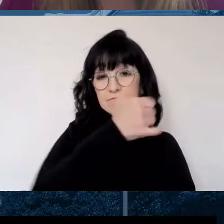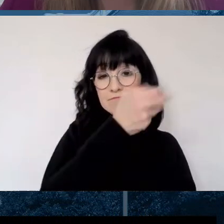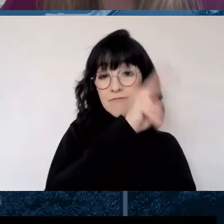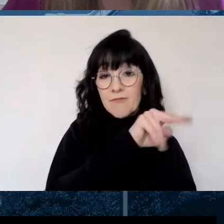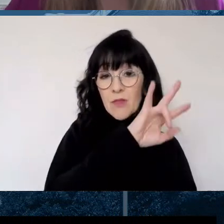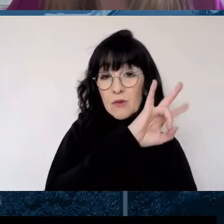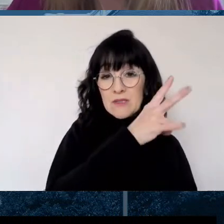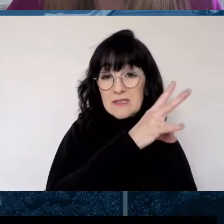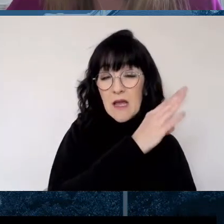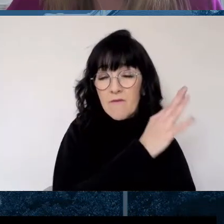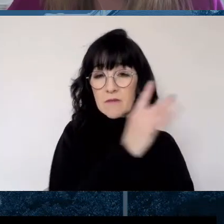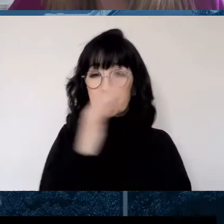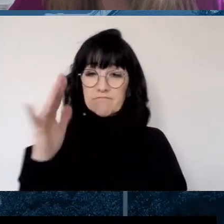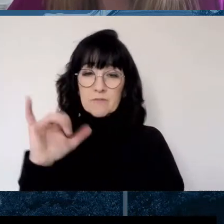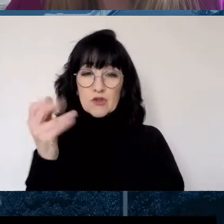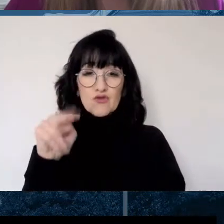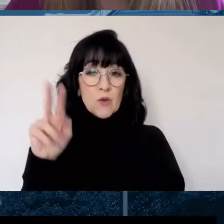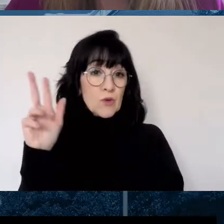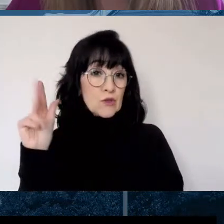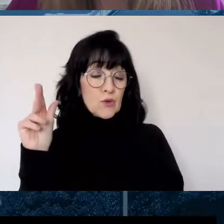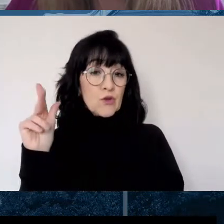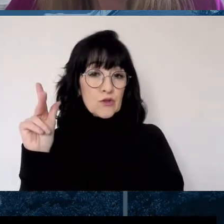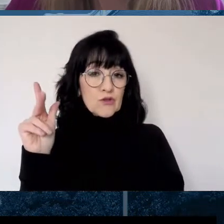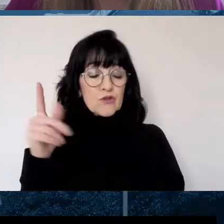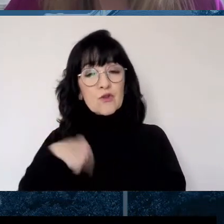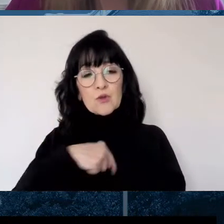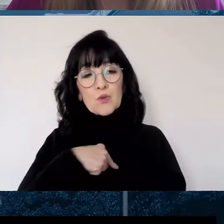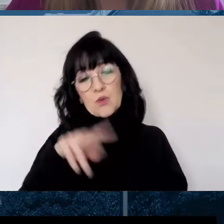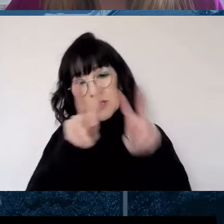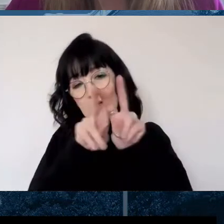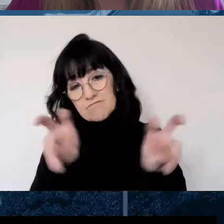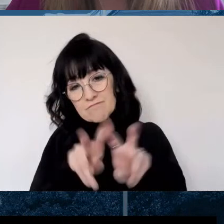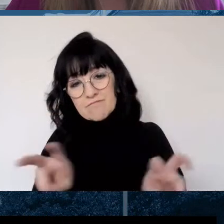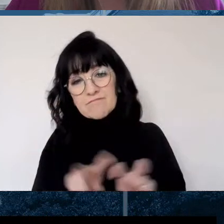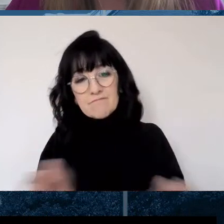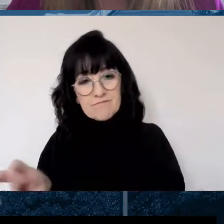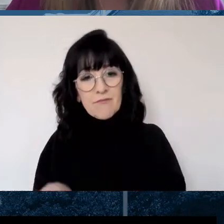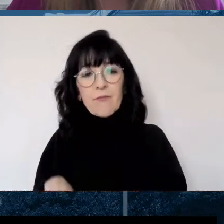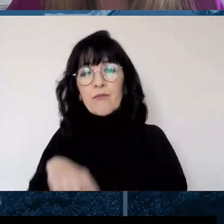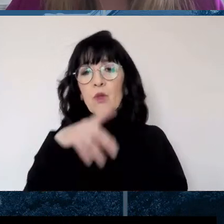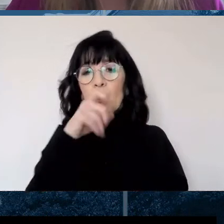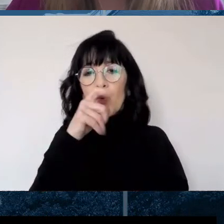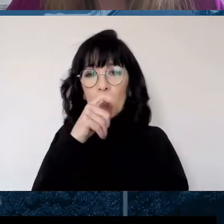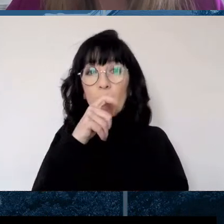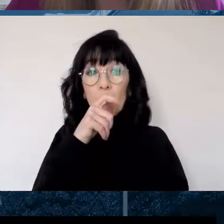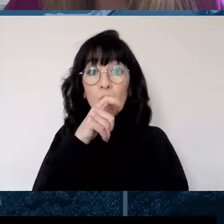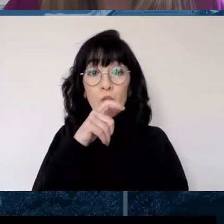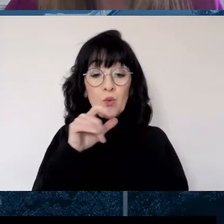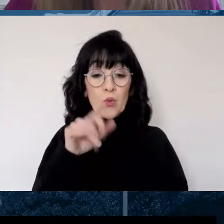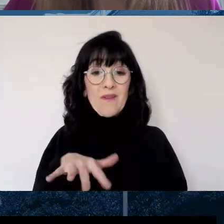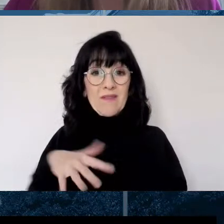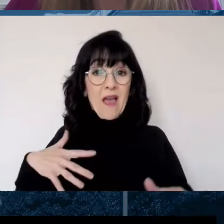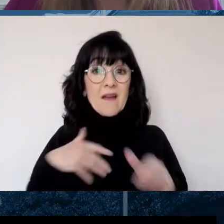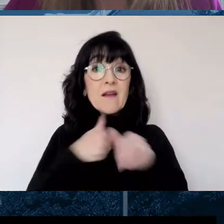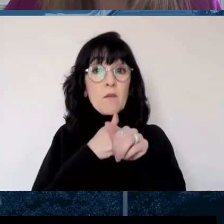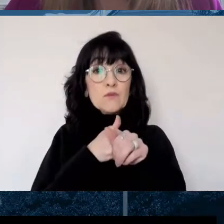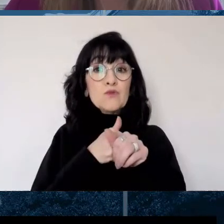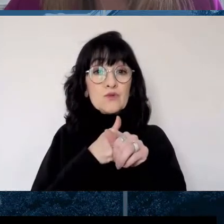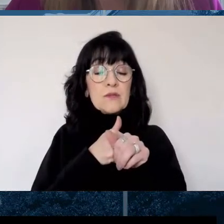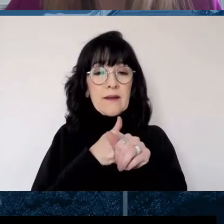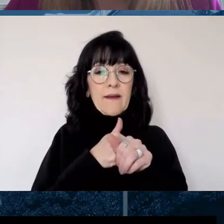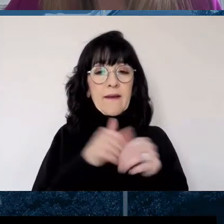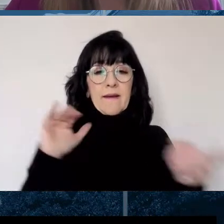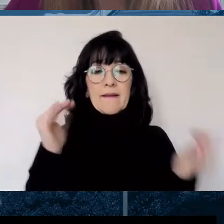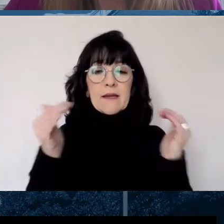we took a look at how many were up to date versus not up to date among our cases. 86%